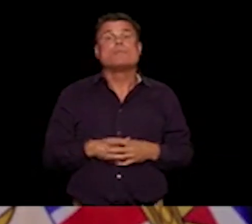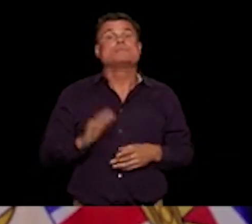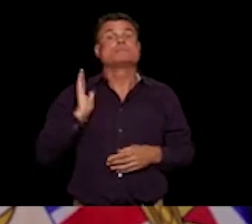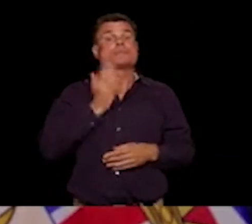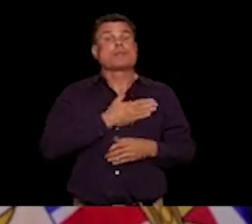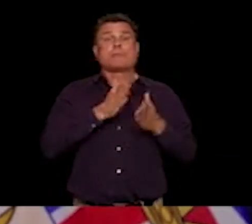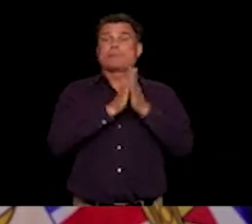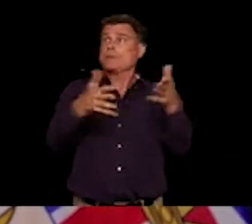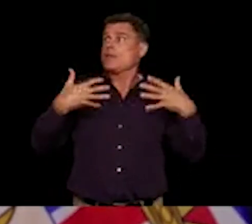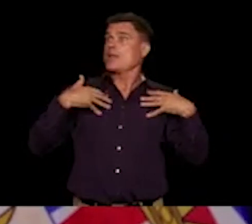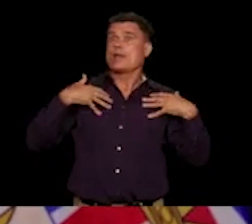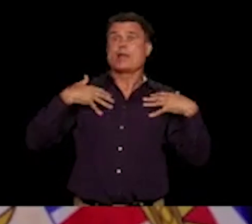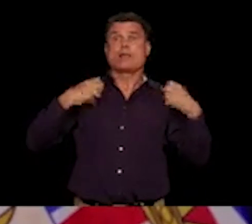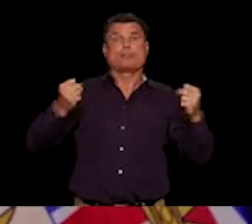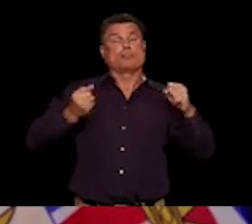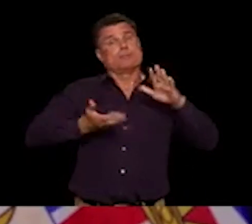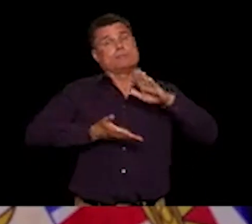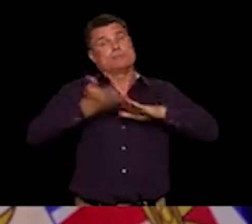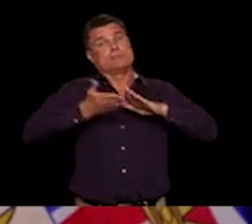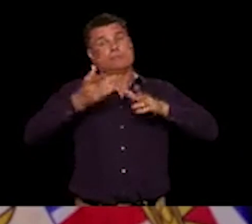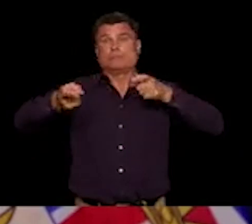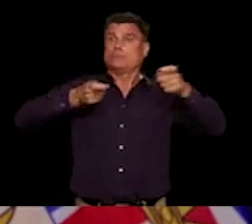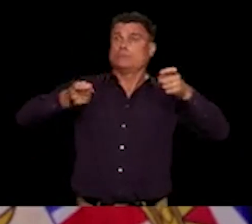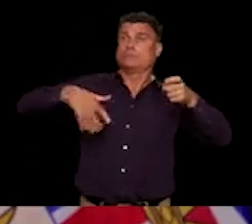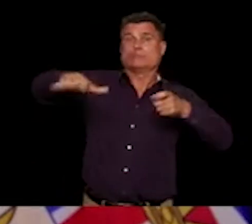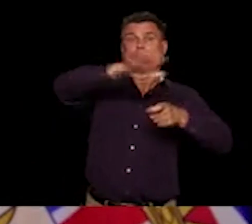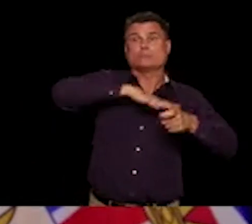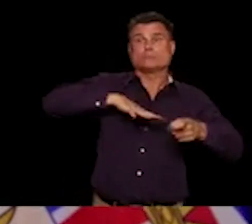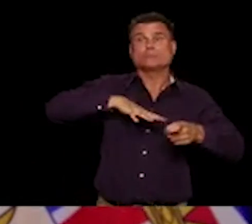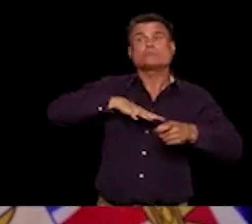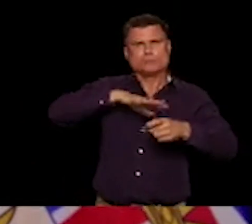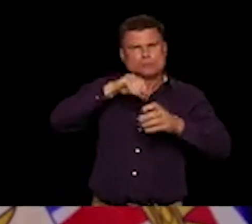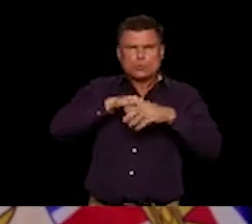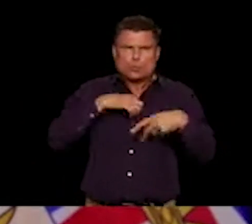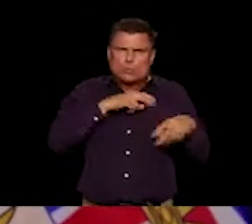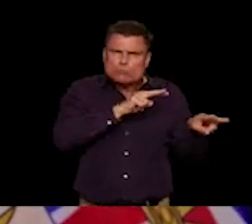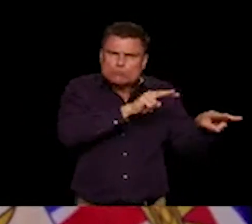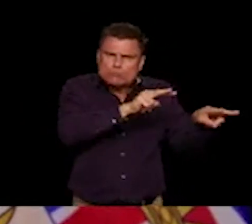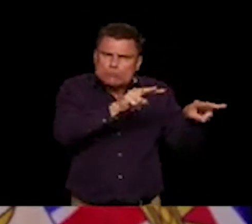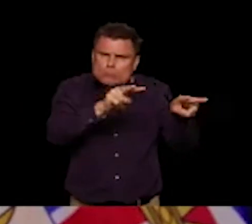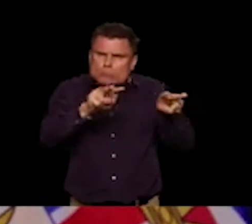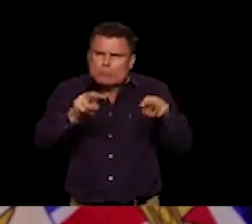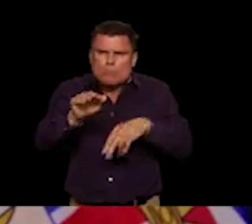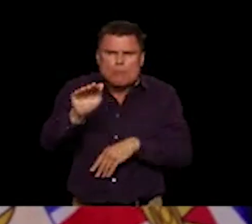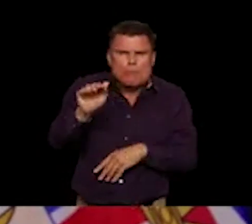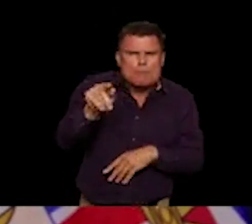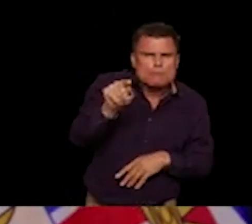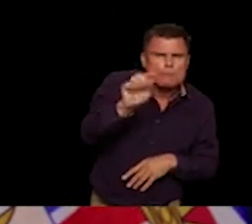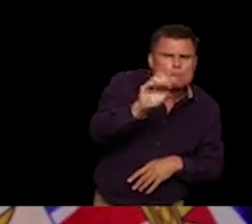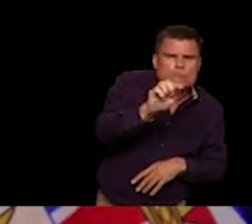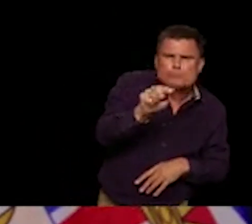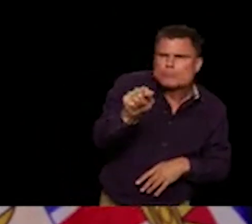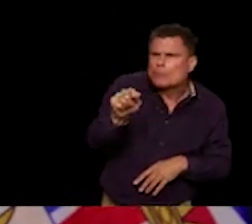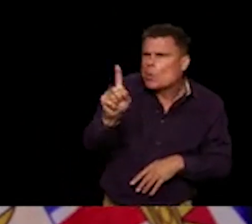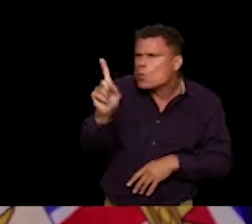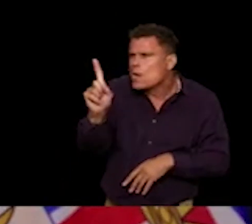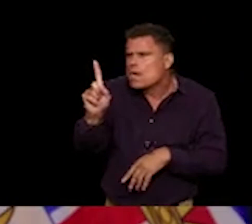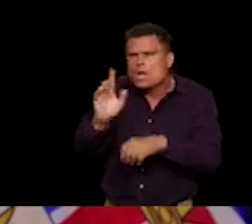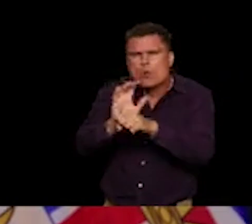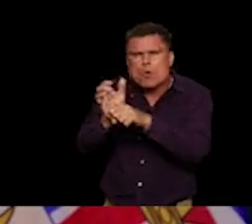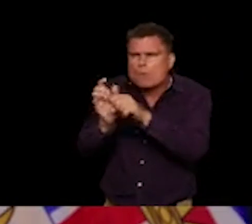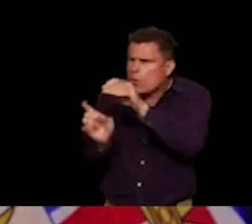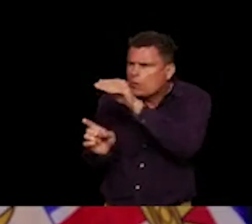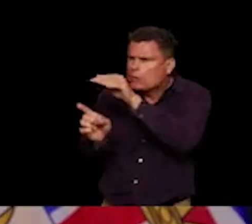of our case management, contact tracing, outbreak management across the province. And where we're seeing transmission